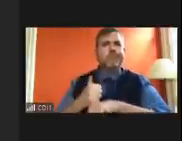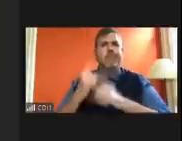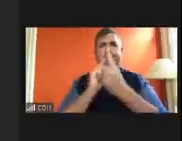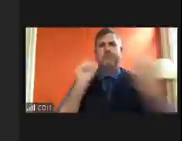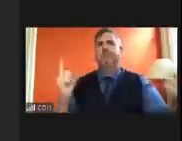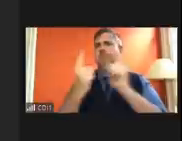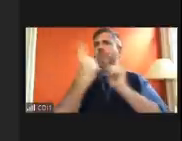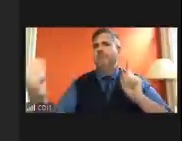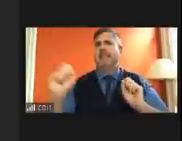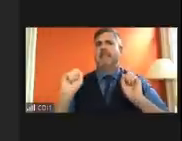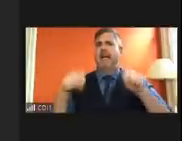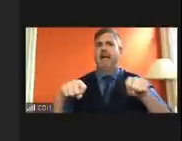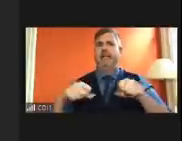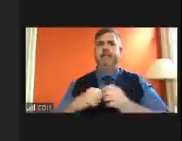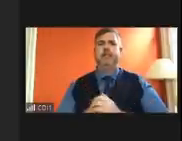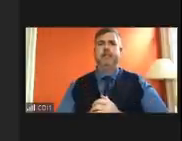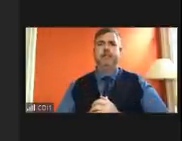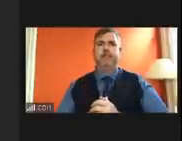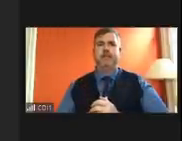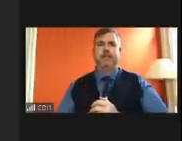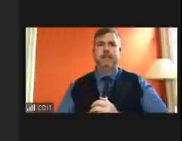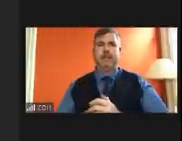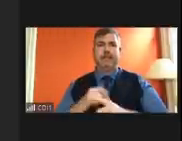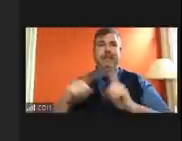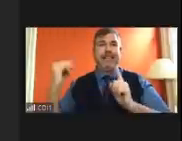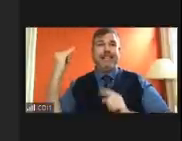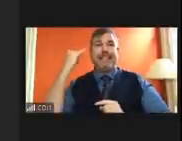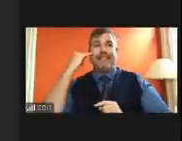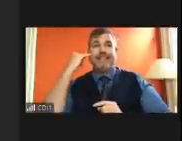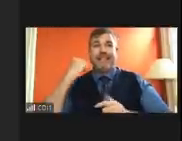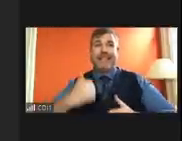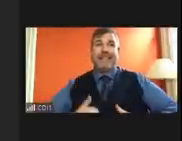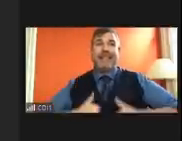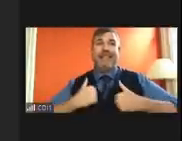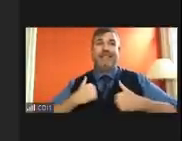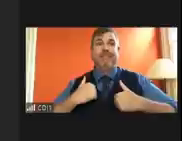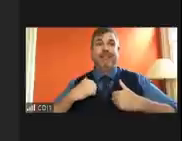But what if you're living with someone who's positive? It becomes a bit more challenging. Next slide.